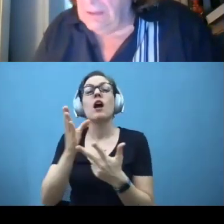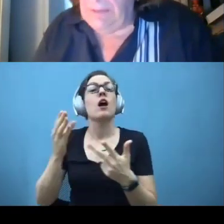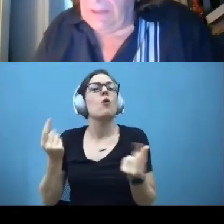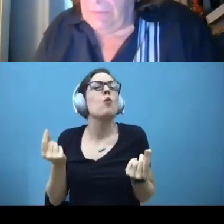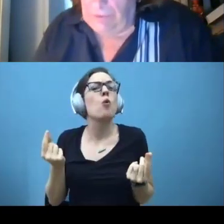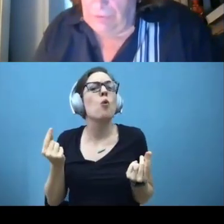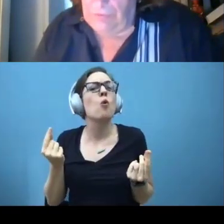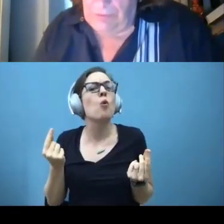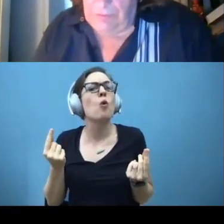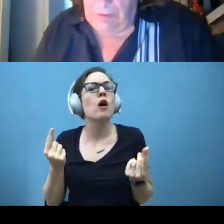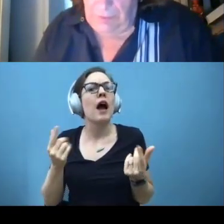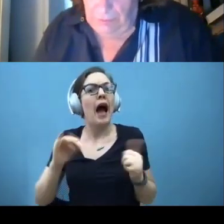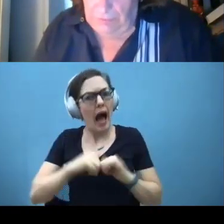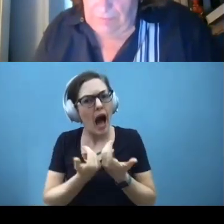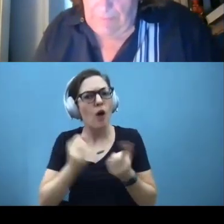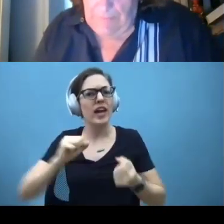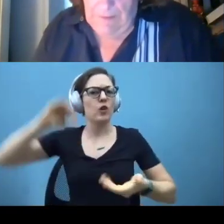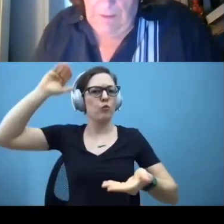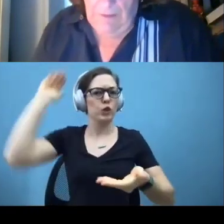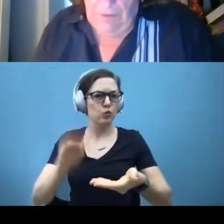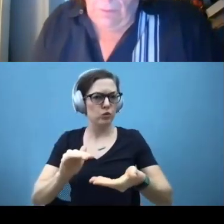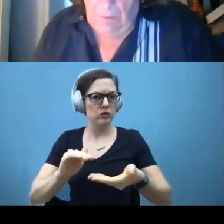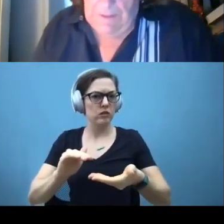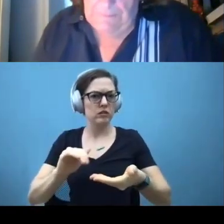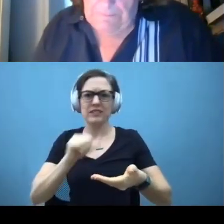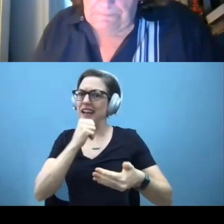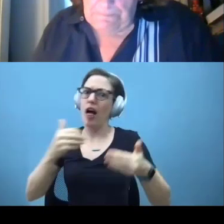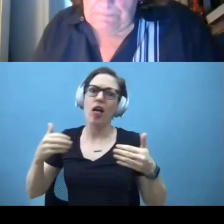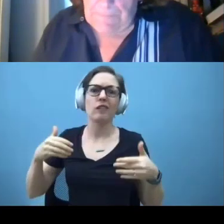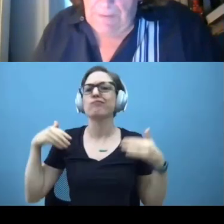not eliminate, reduce its use. So